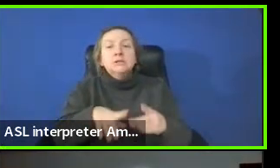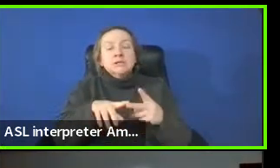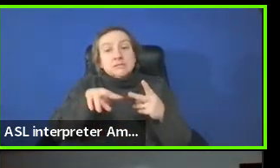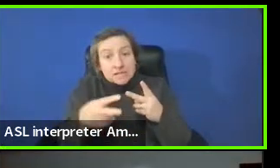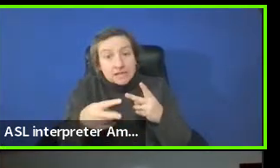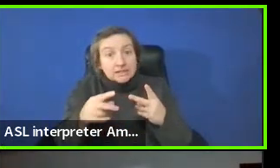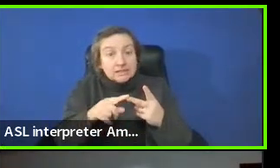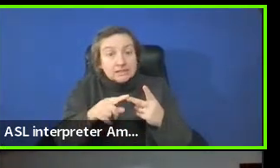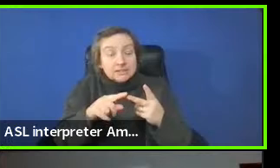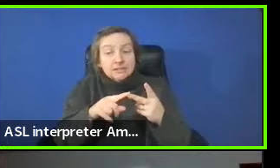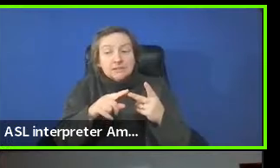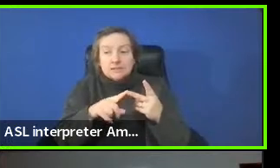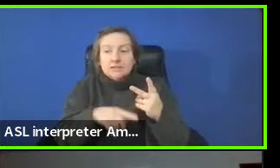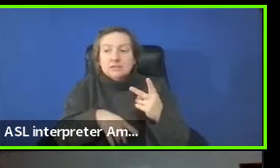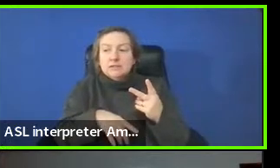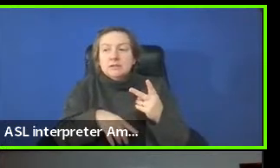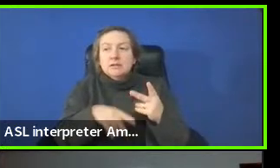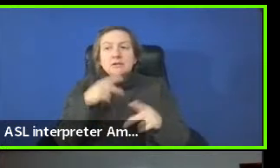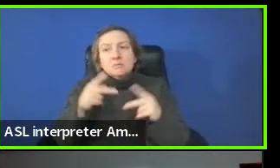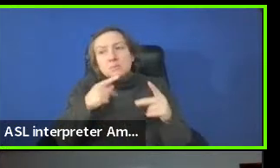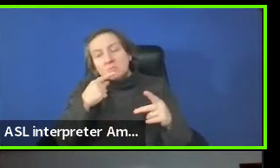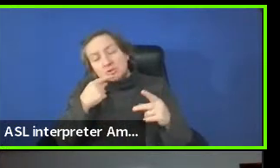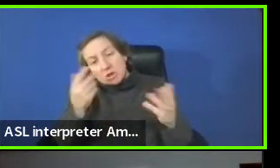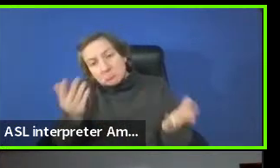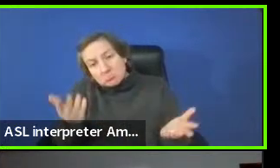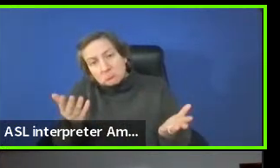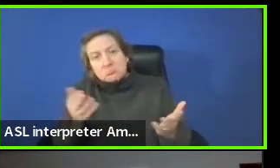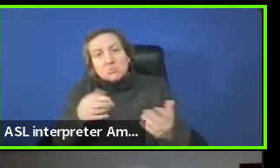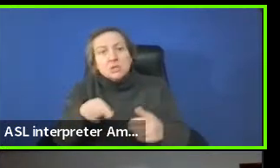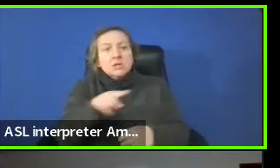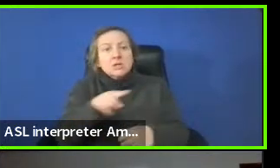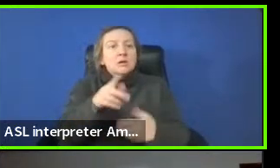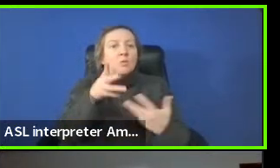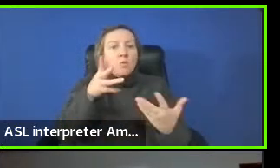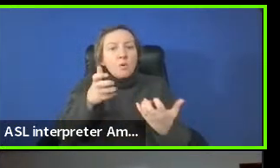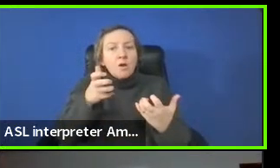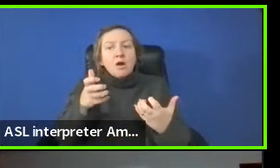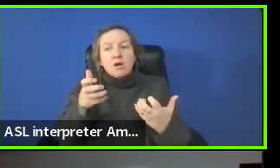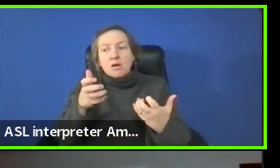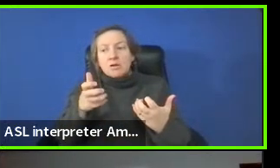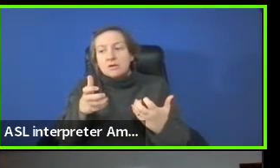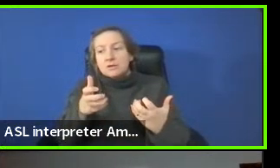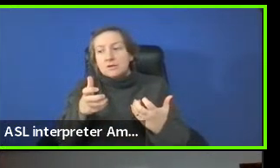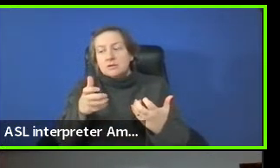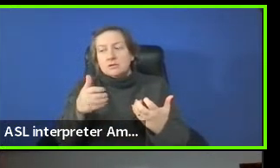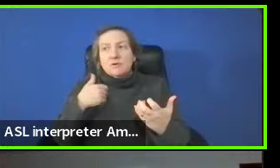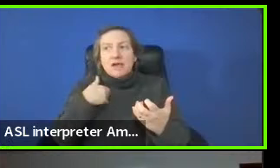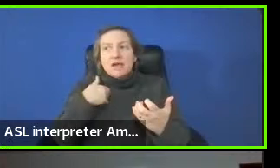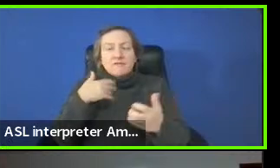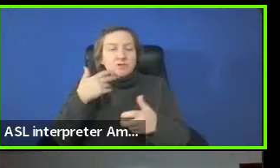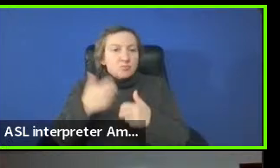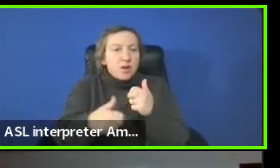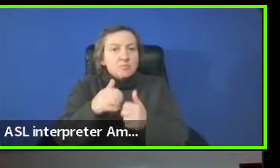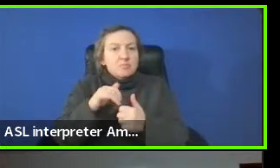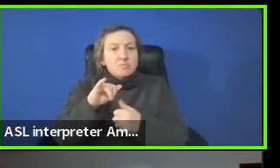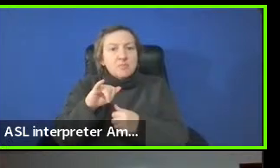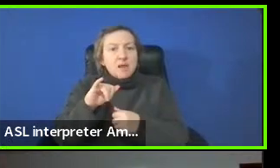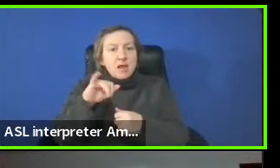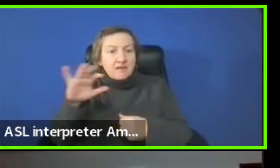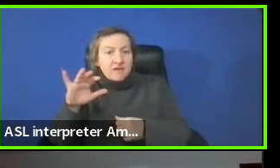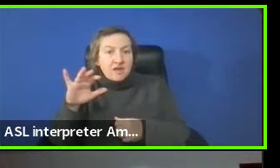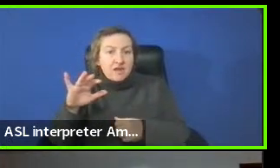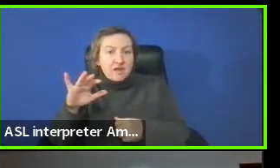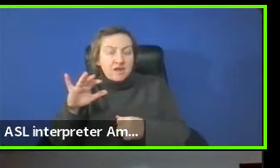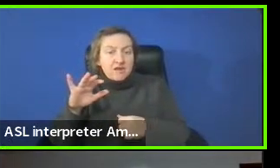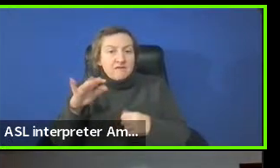it was that people are saying that they really want to have the problem of the interchange at I-5 and